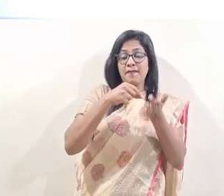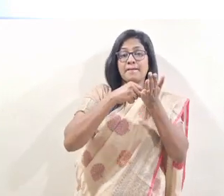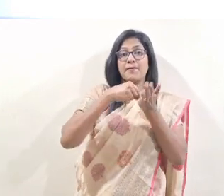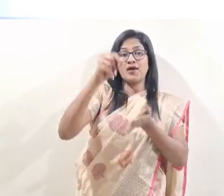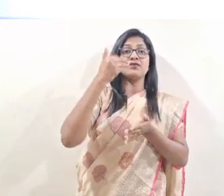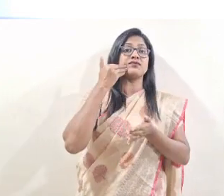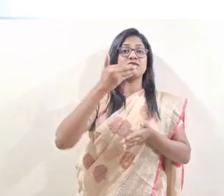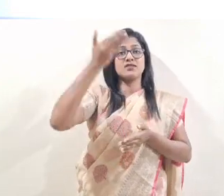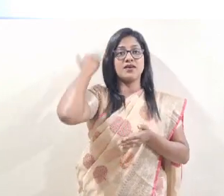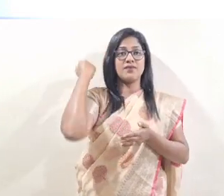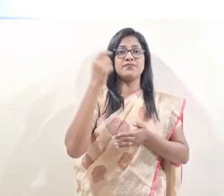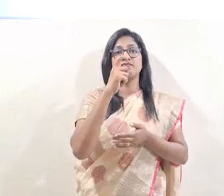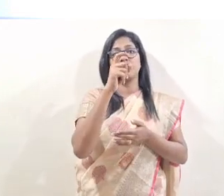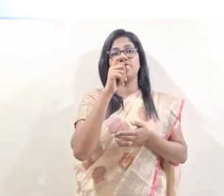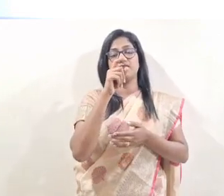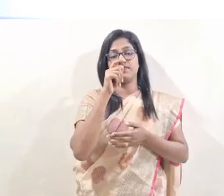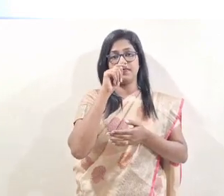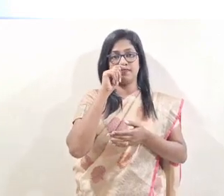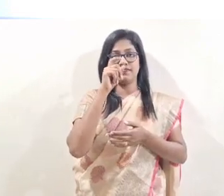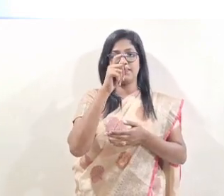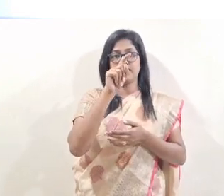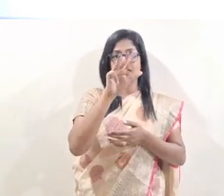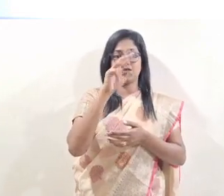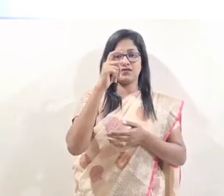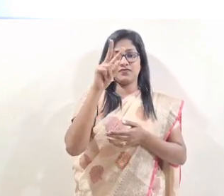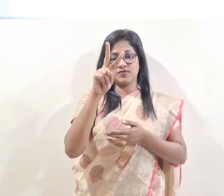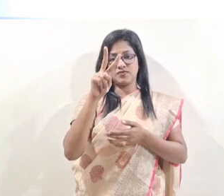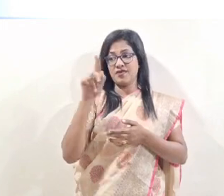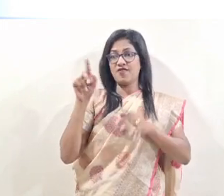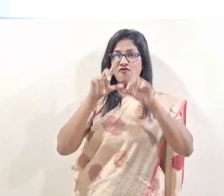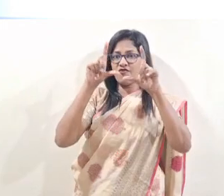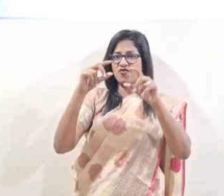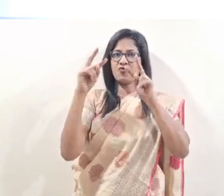72. Foundation stone, as you can